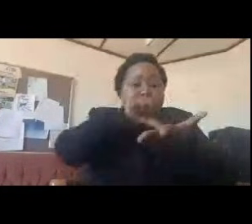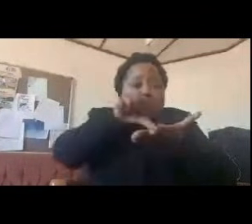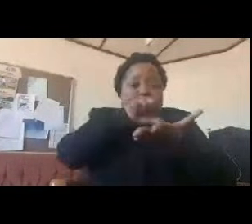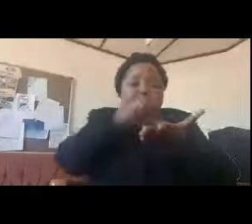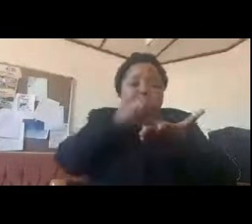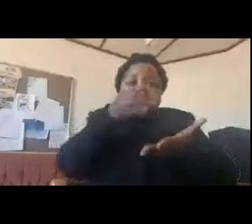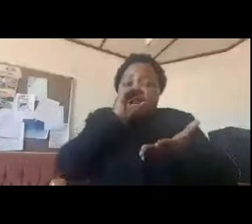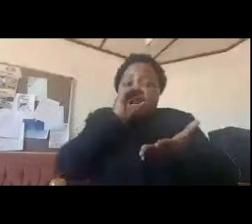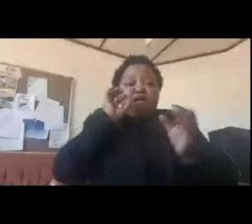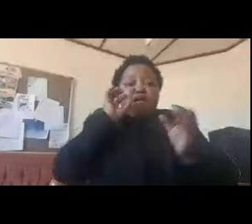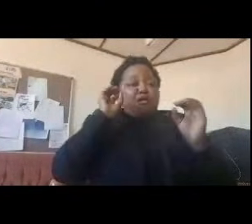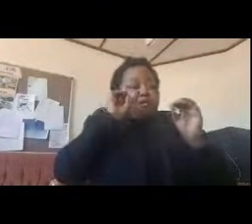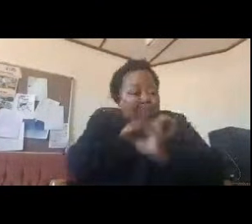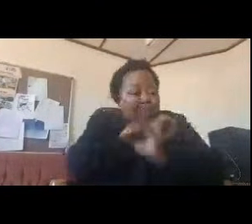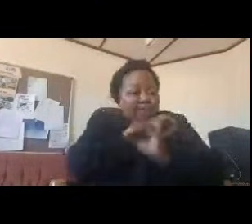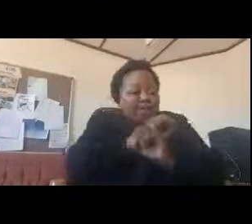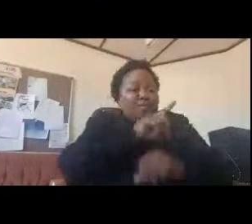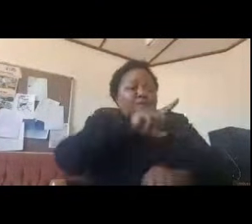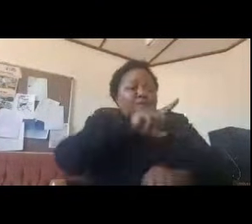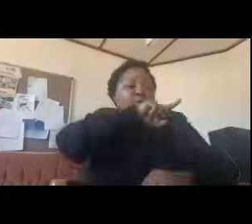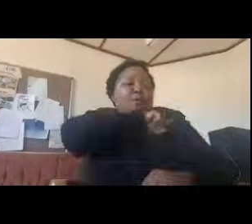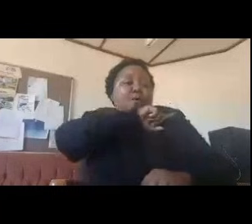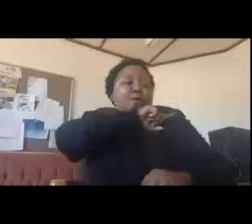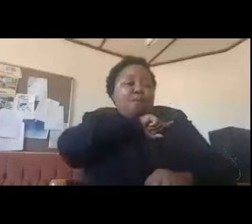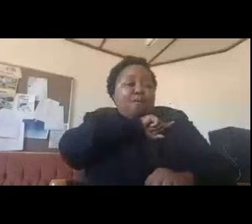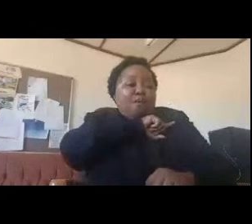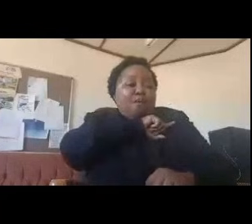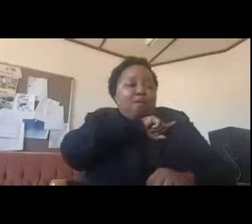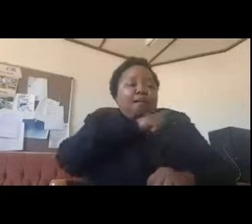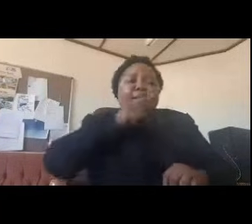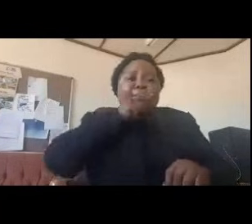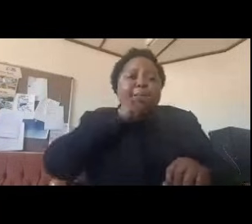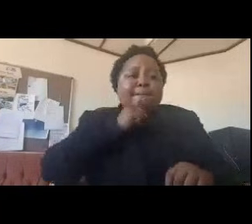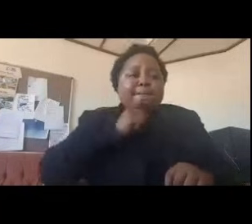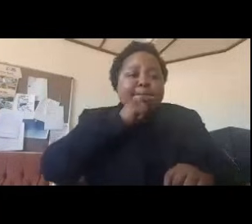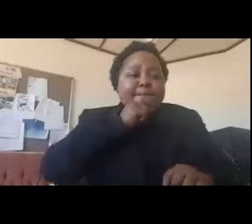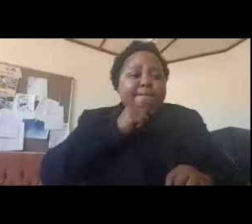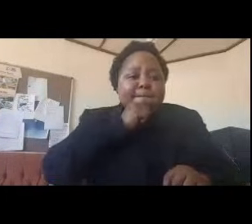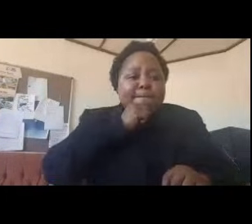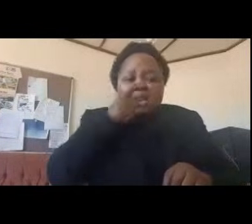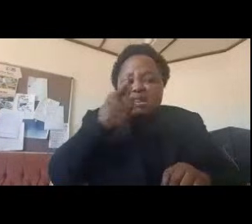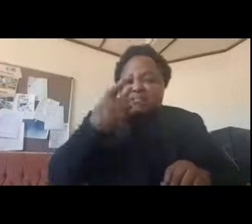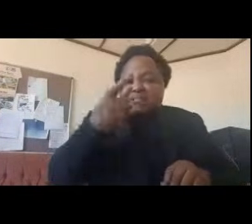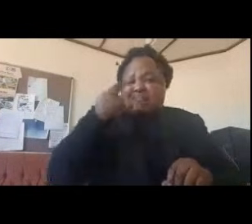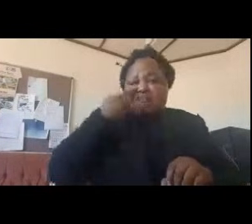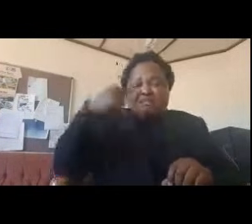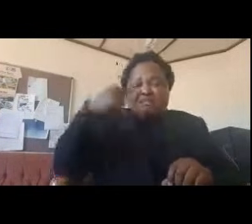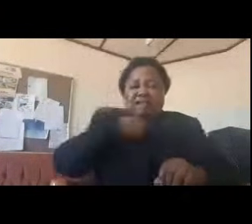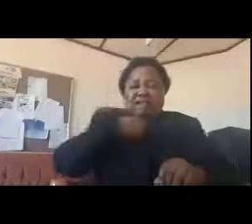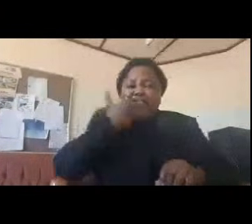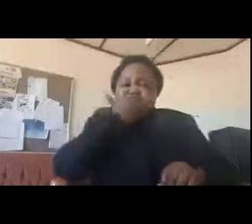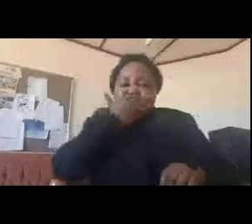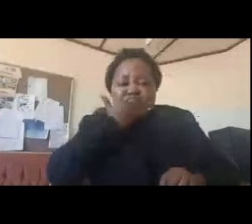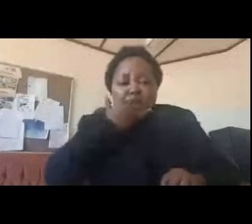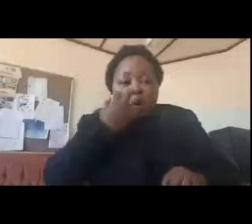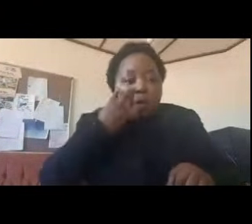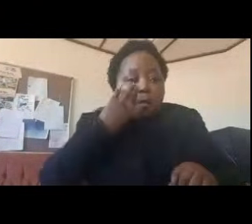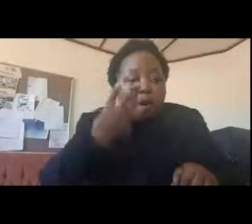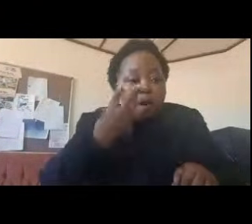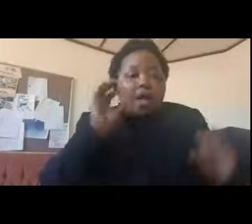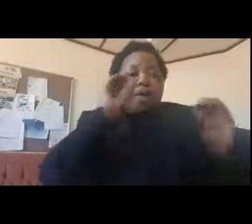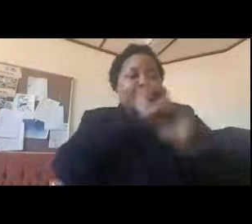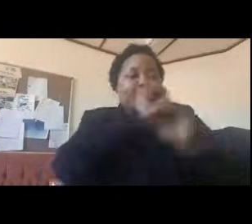Why? Because the man doesn't believe he's doing anything wrong. He calls it's a discipline.